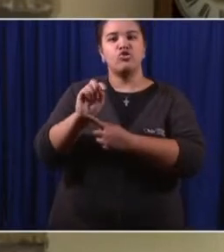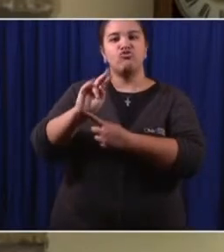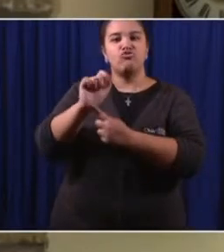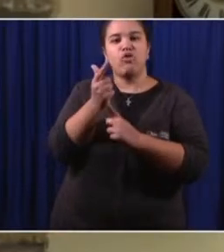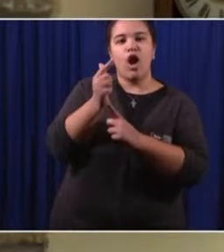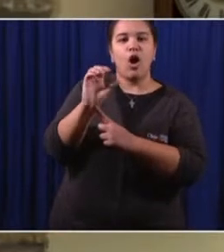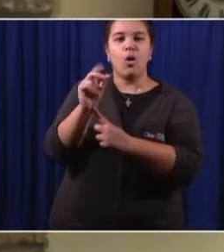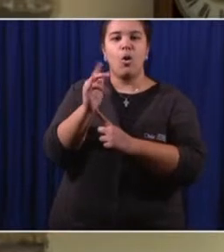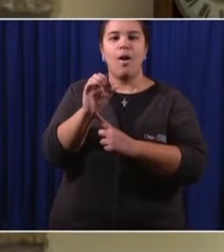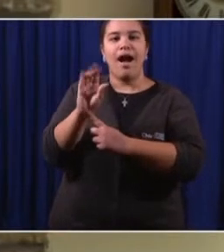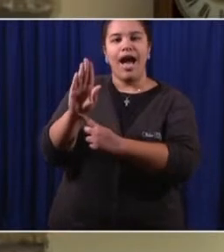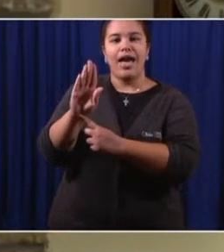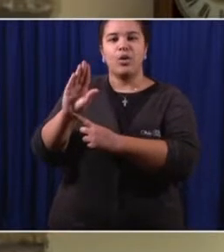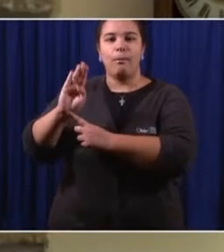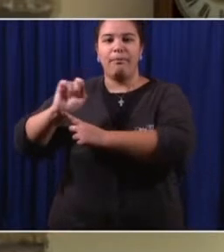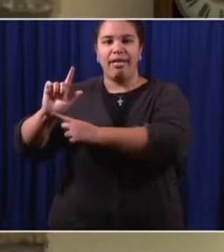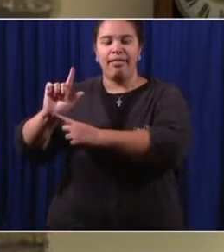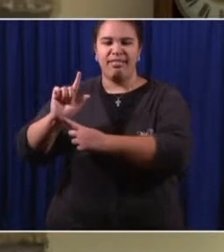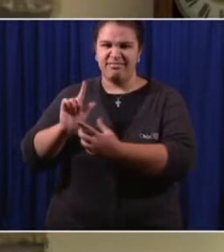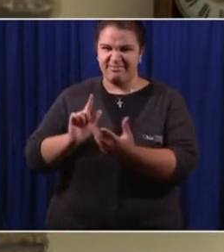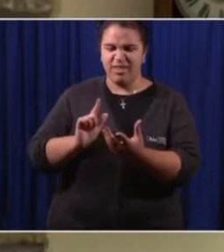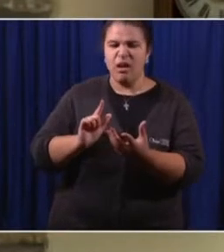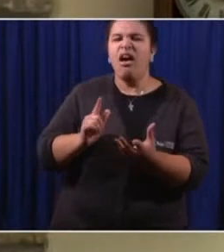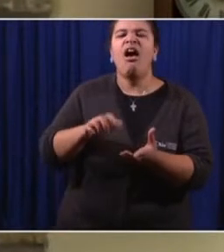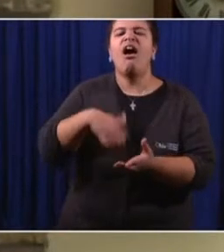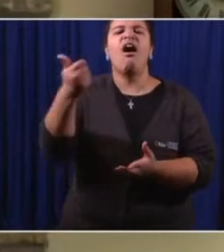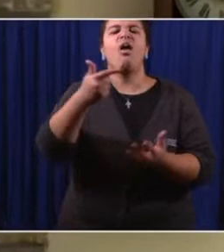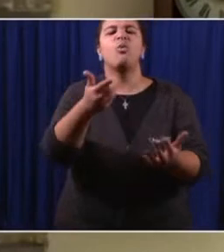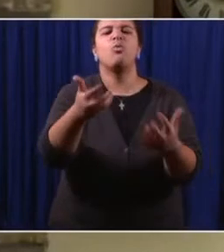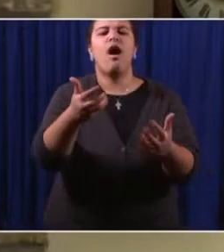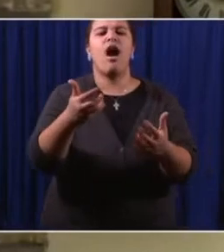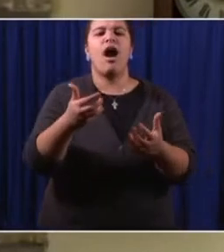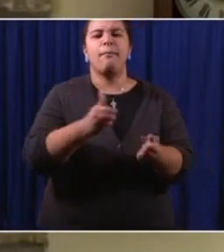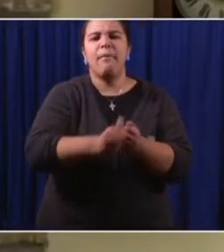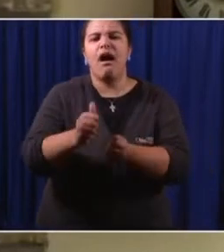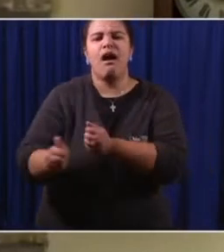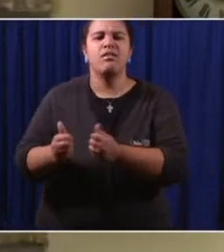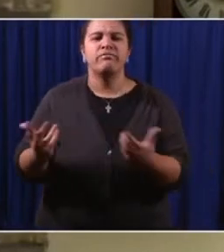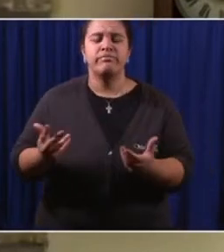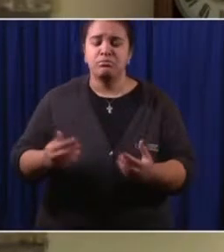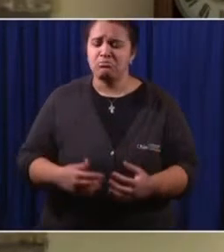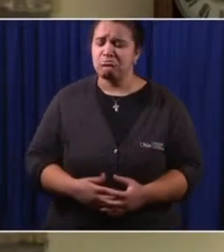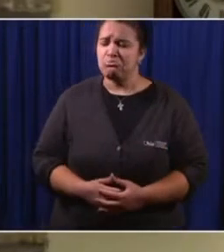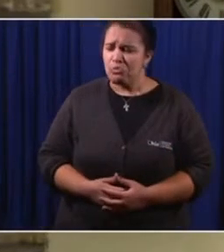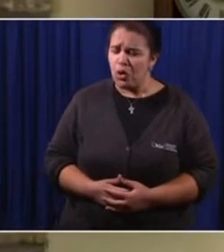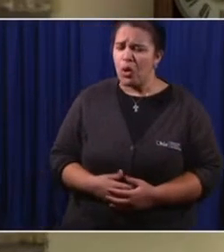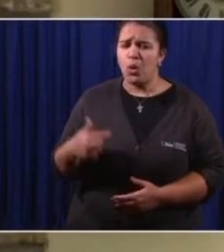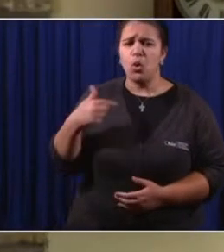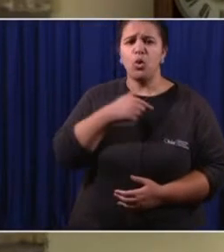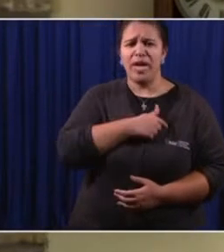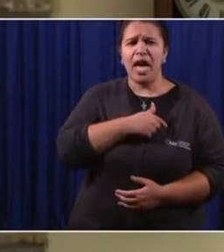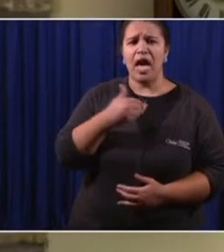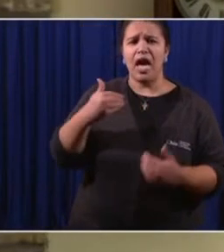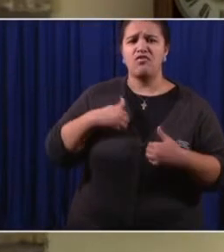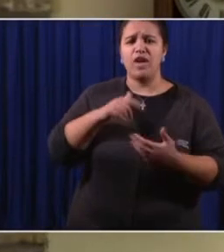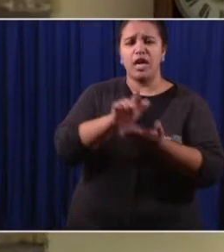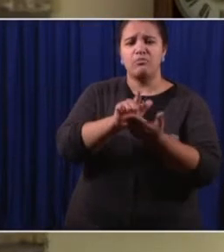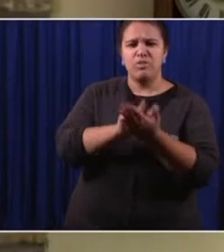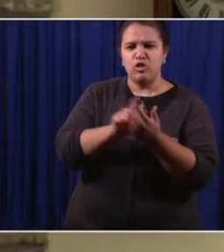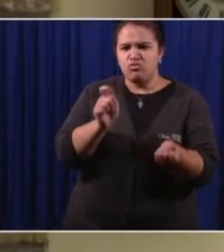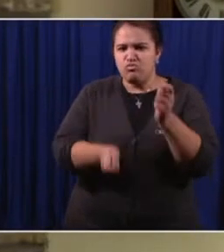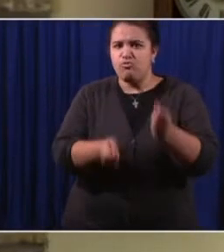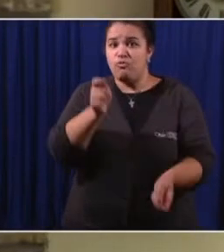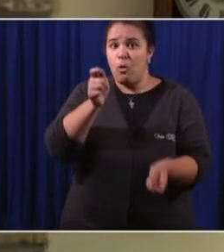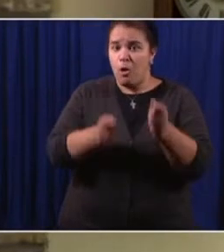coming weeks and months? Well, we've got significant reform bill in regard to